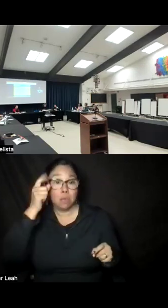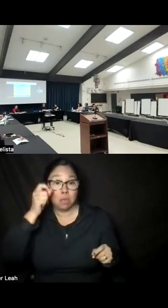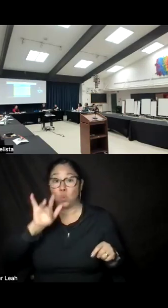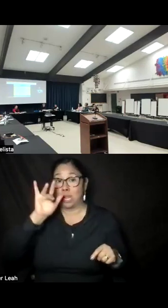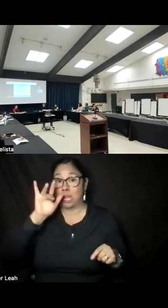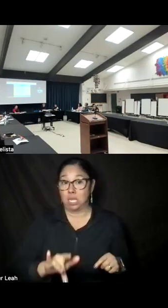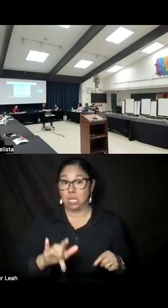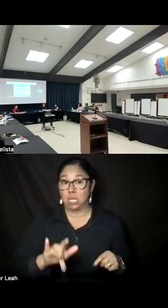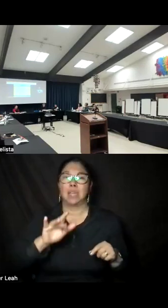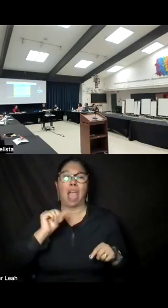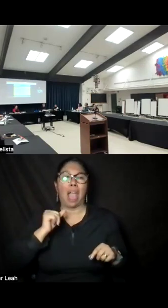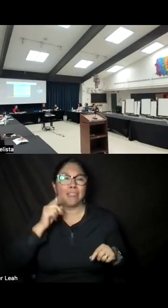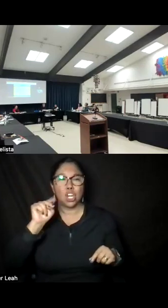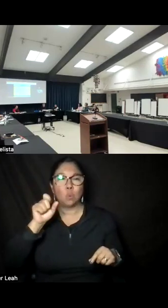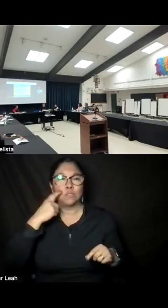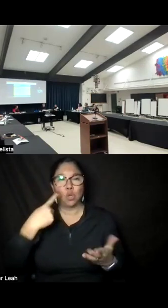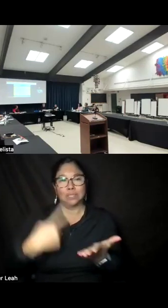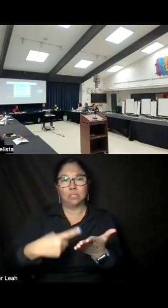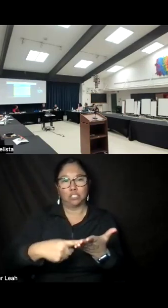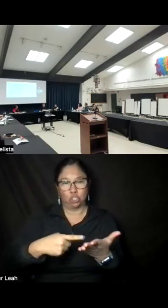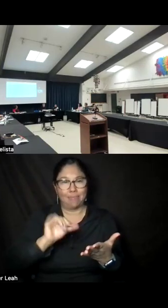notes for discussion, I believe it's in that one. Yeah.